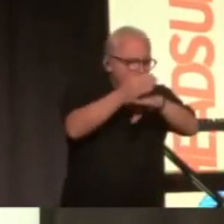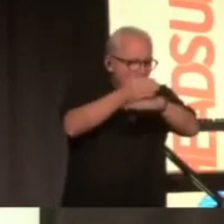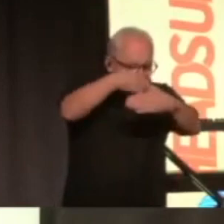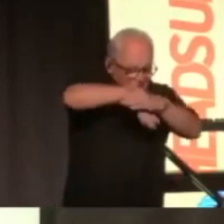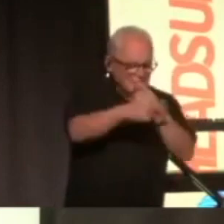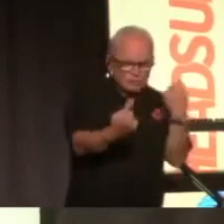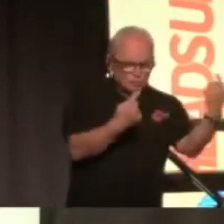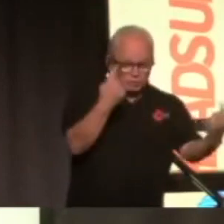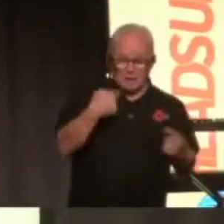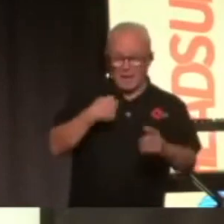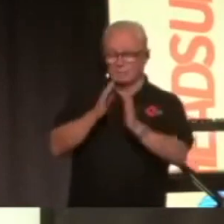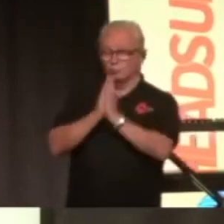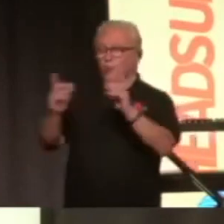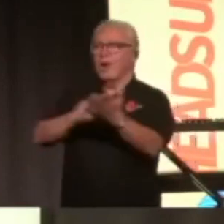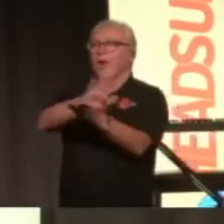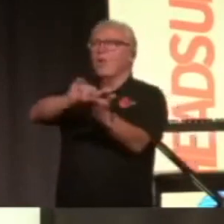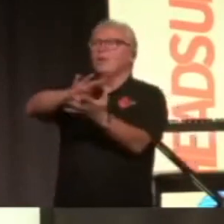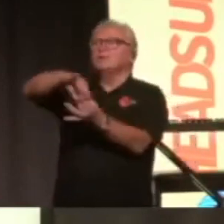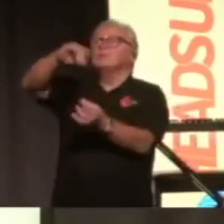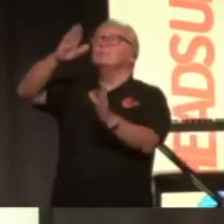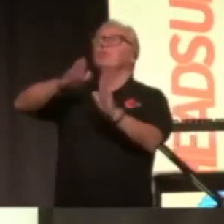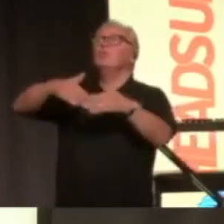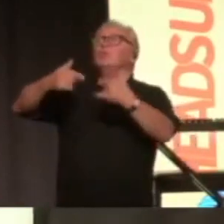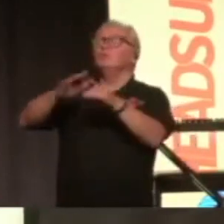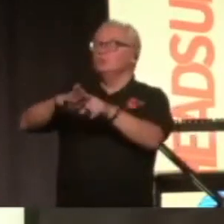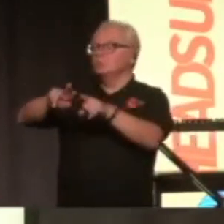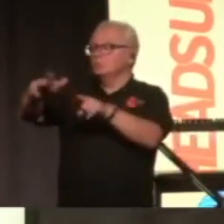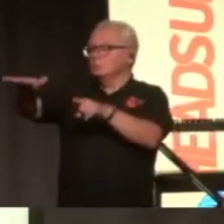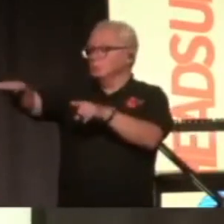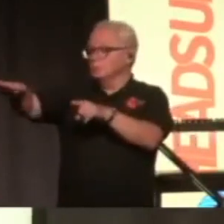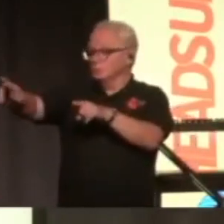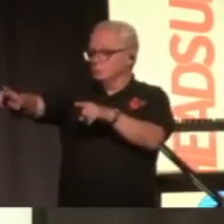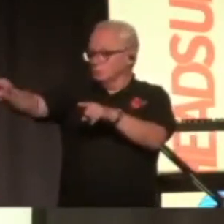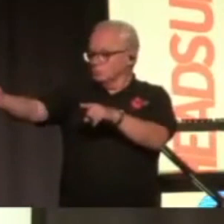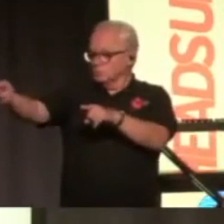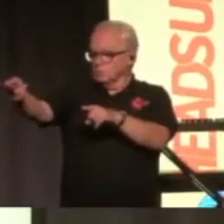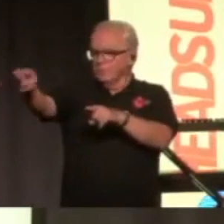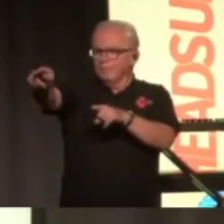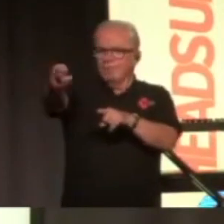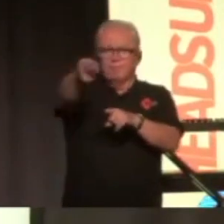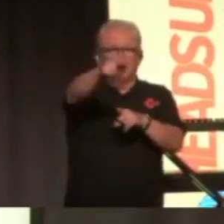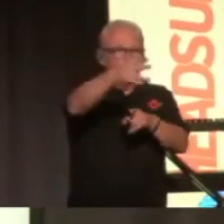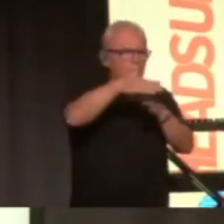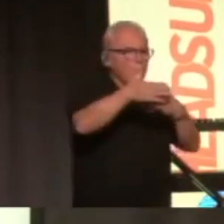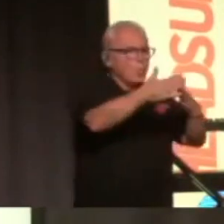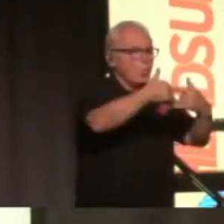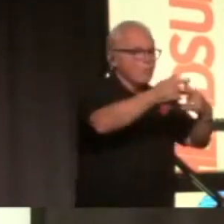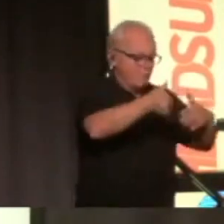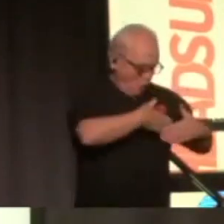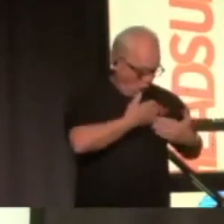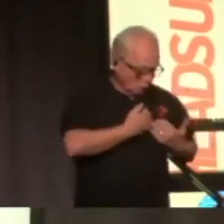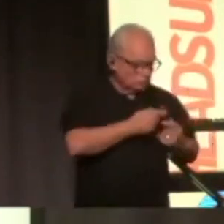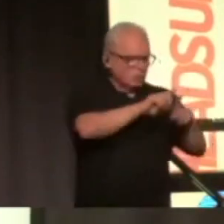Holy Spirit, that you'll move from seat to seat and from heart to heart. And may your name be